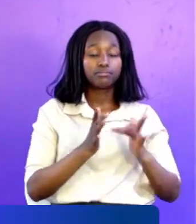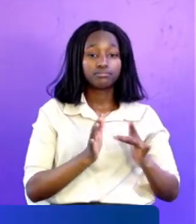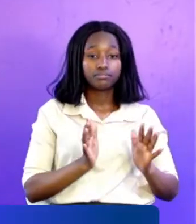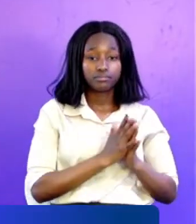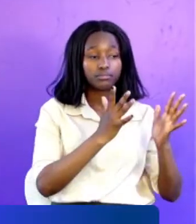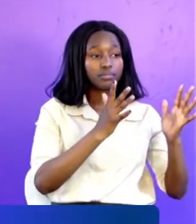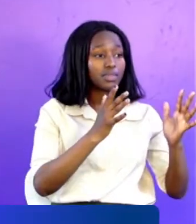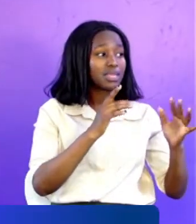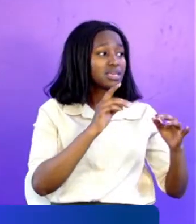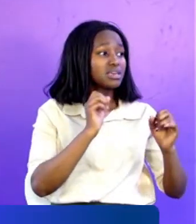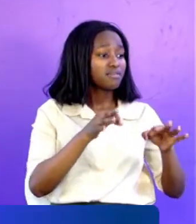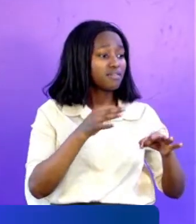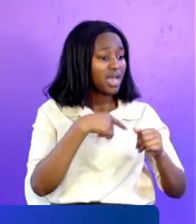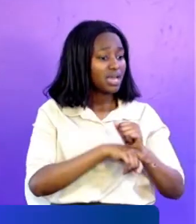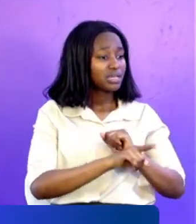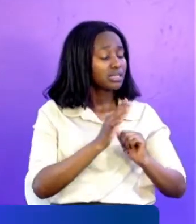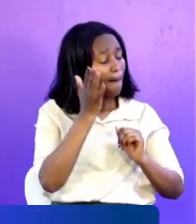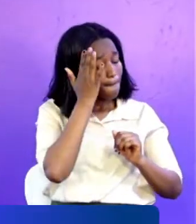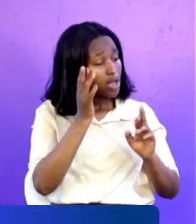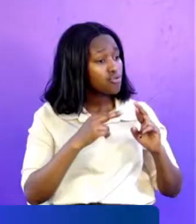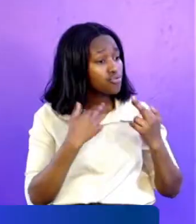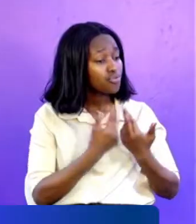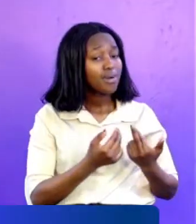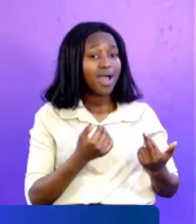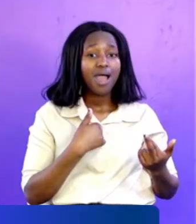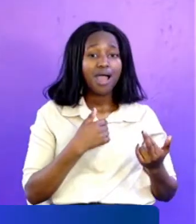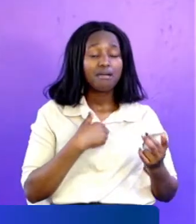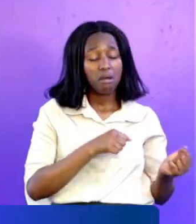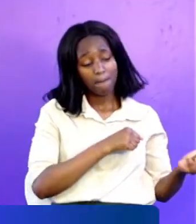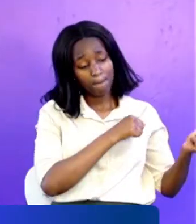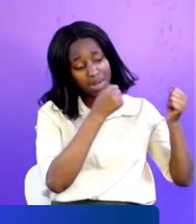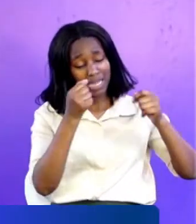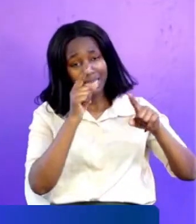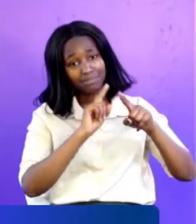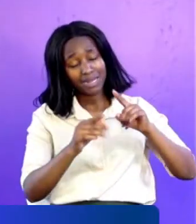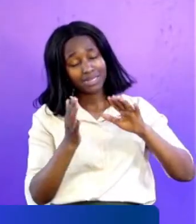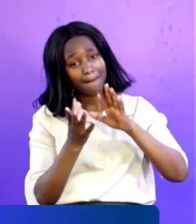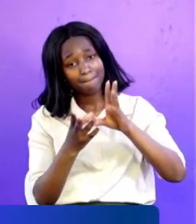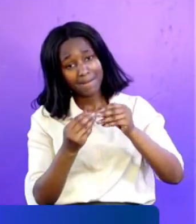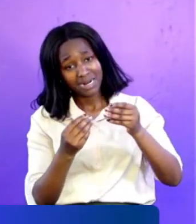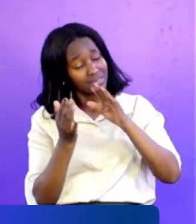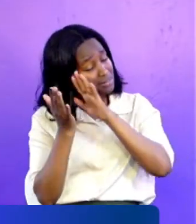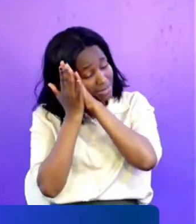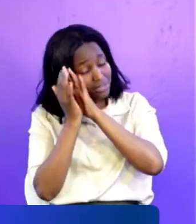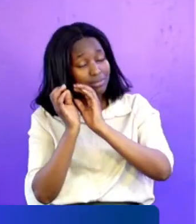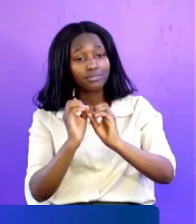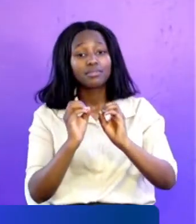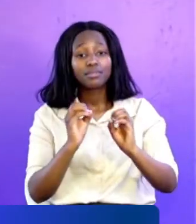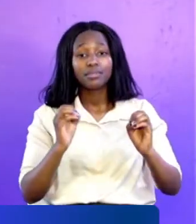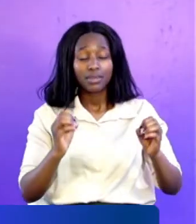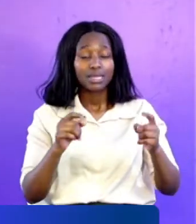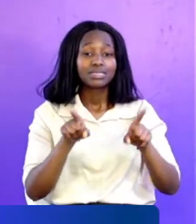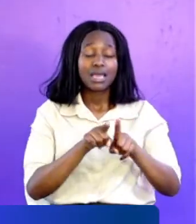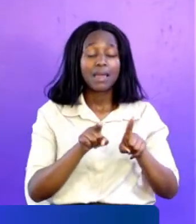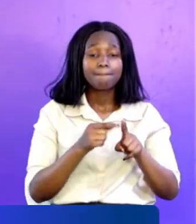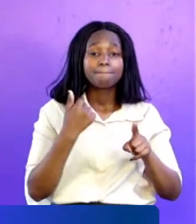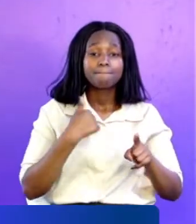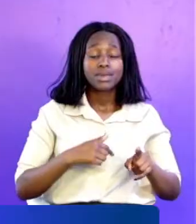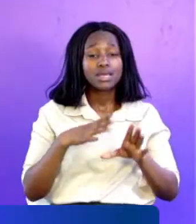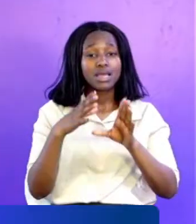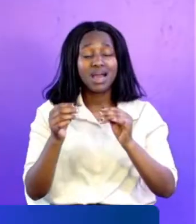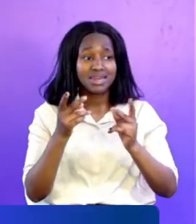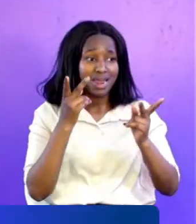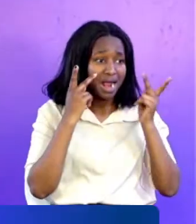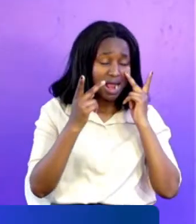they are not even having a mattress. Yeah. They don't have even a blanket. And when I went to some of the people's homes, I found that, you see